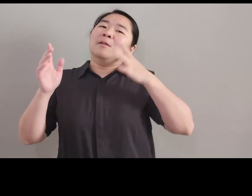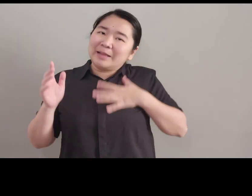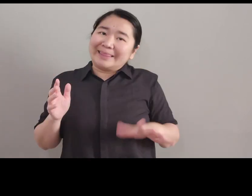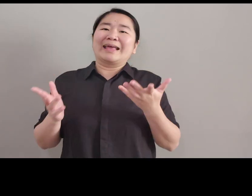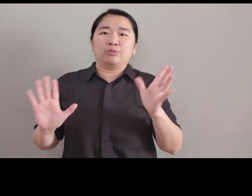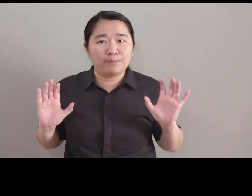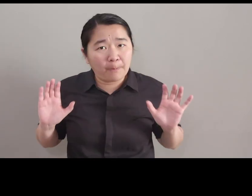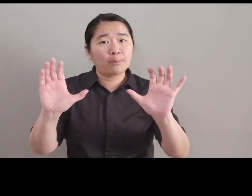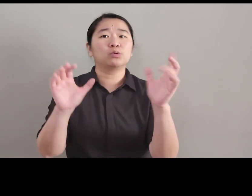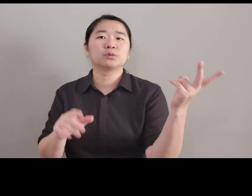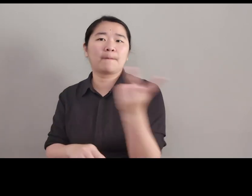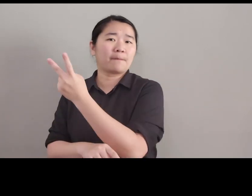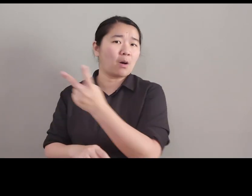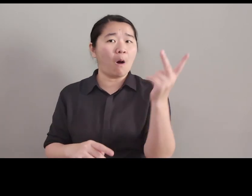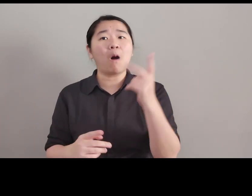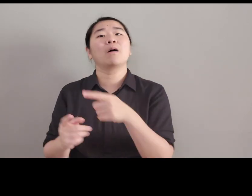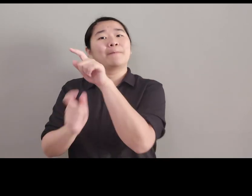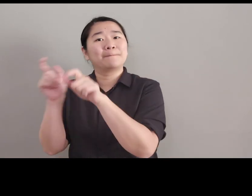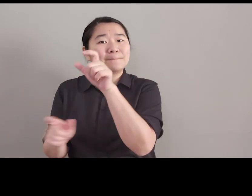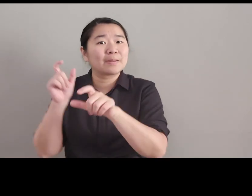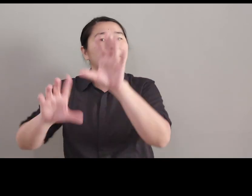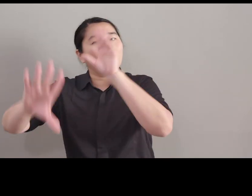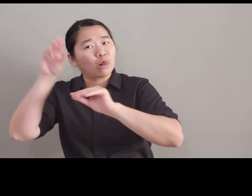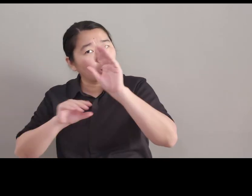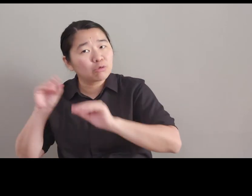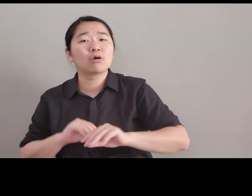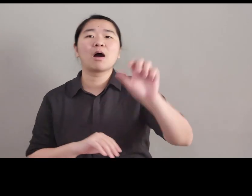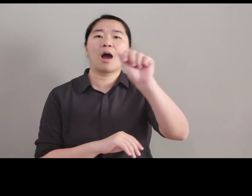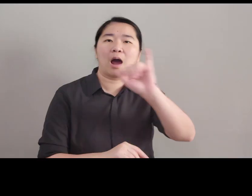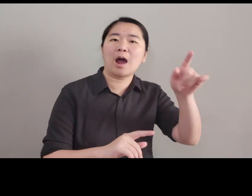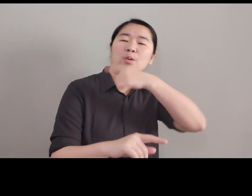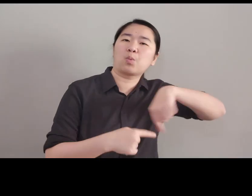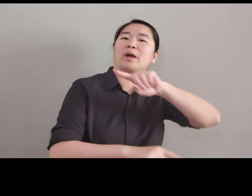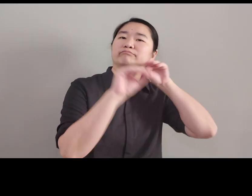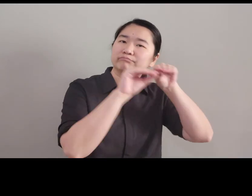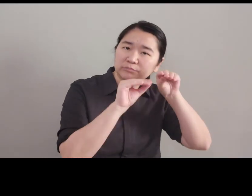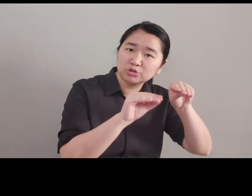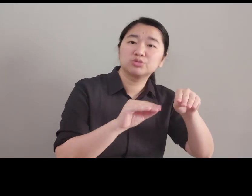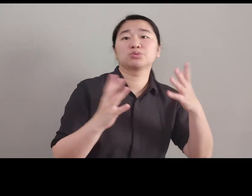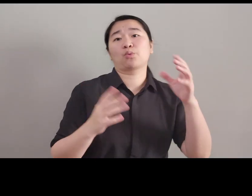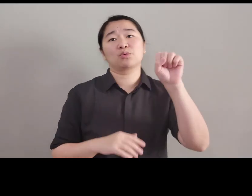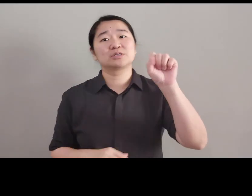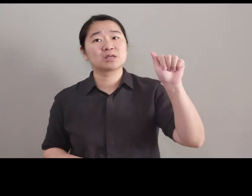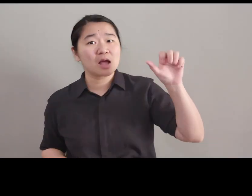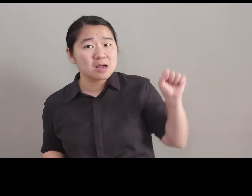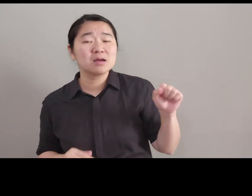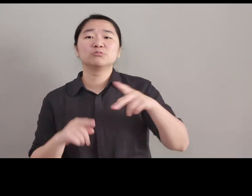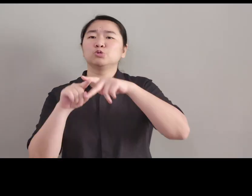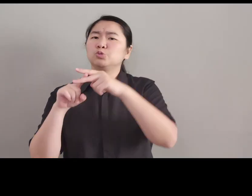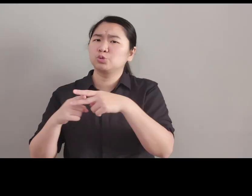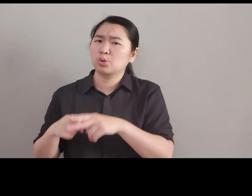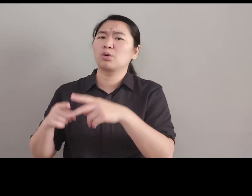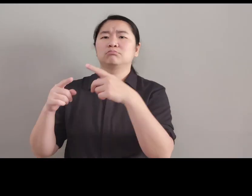from the EU, I guess the Commission, to provide free open source tools and SaaS services for automated accessibility scanning and manual